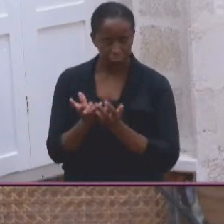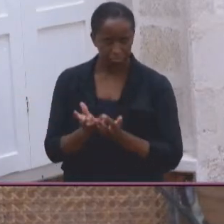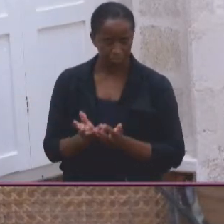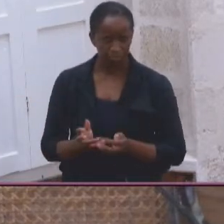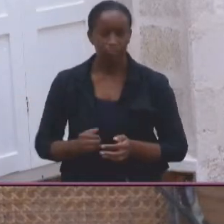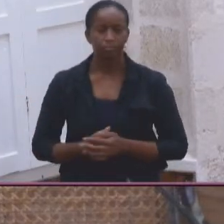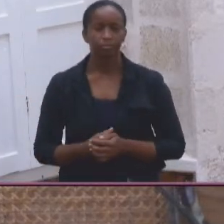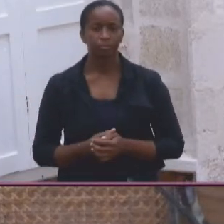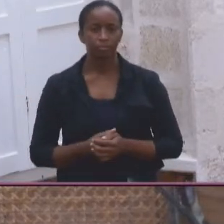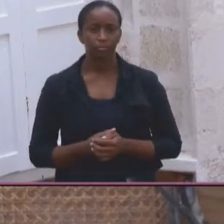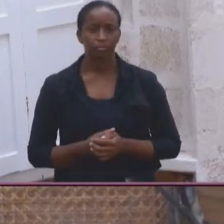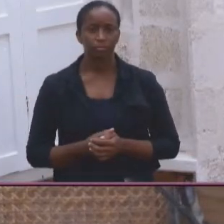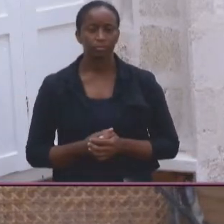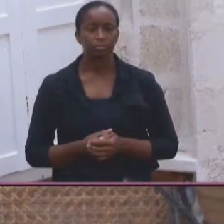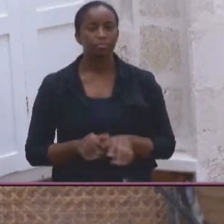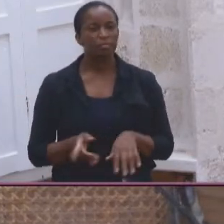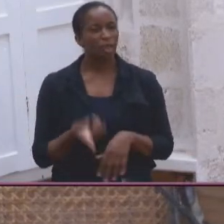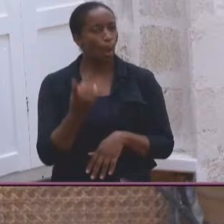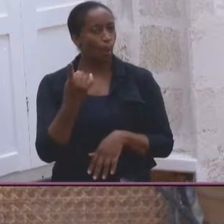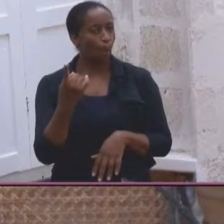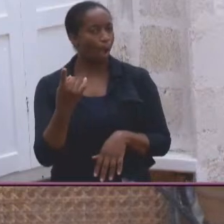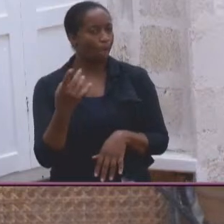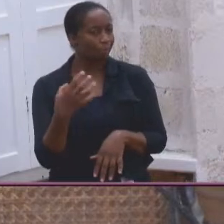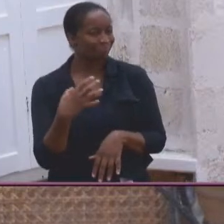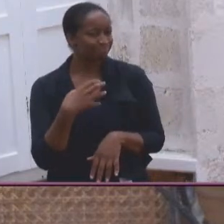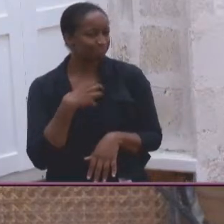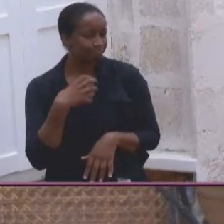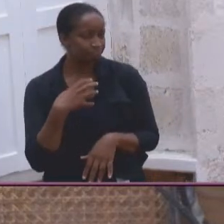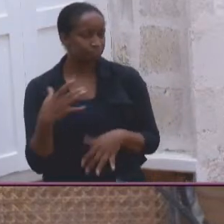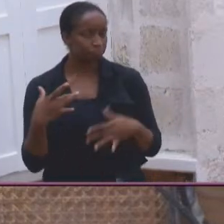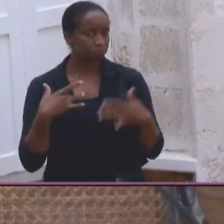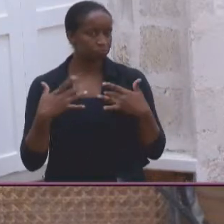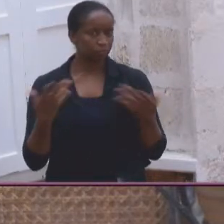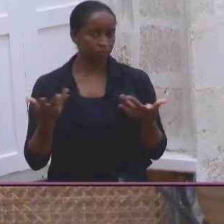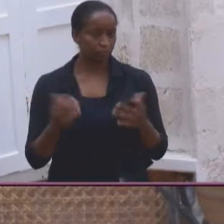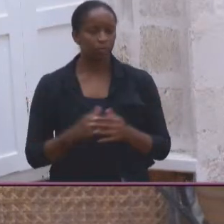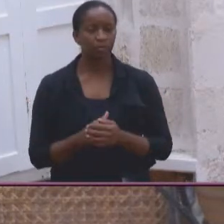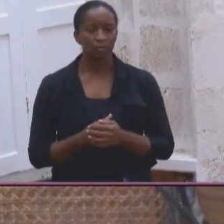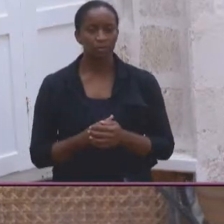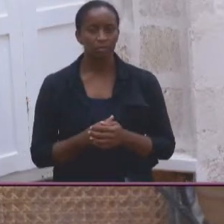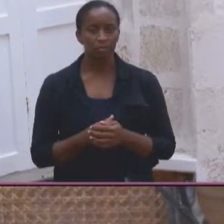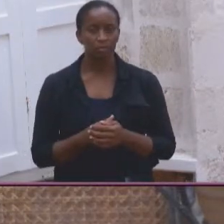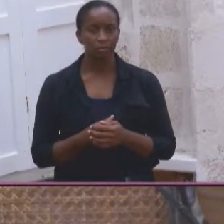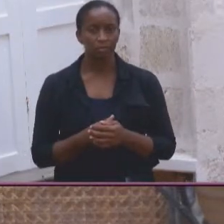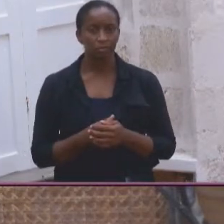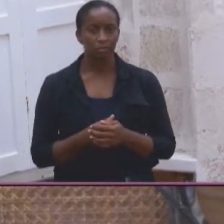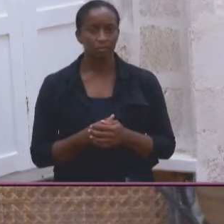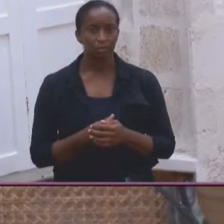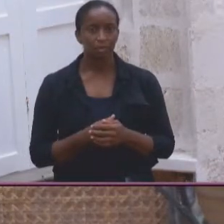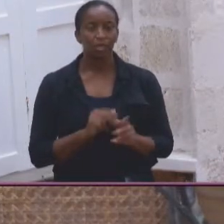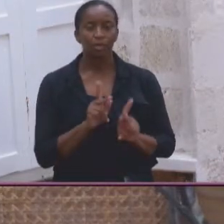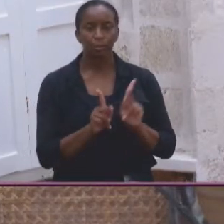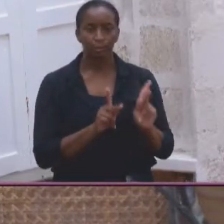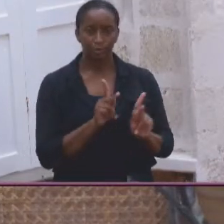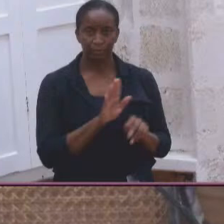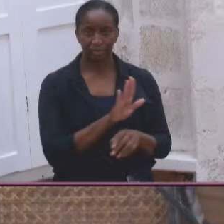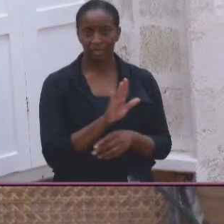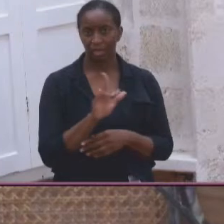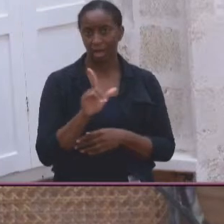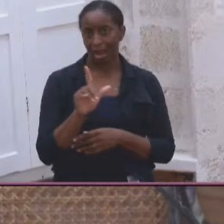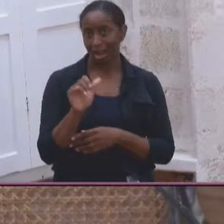placement of the penalties on the land tax bill, which for some persons may cause some difficulty.